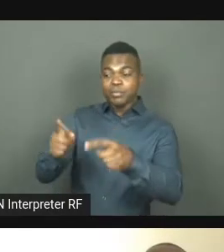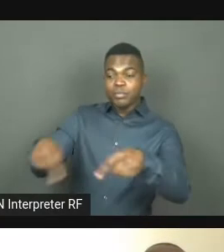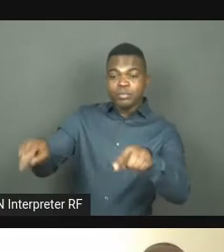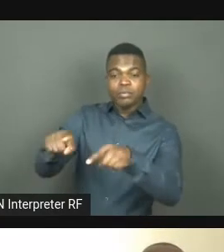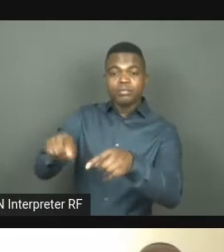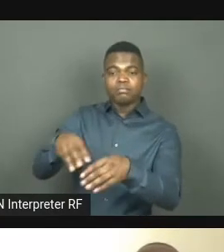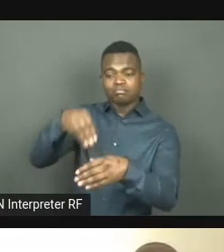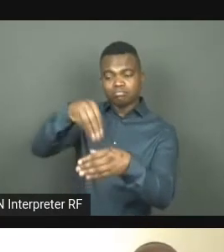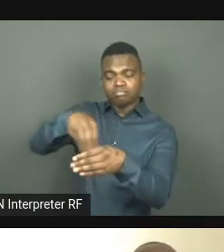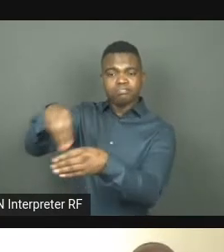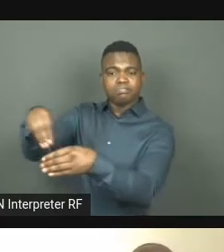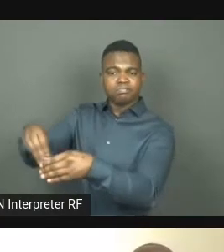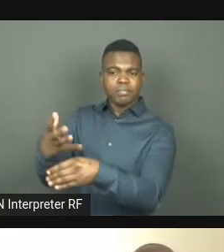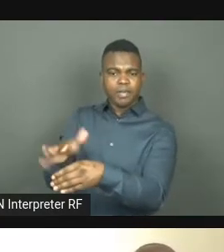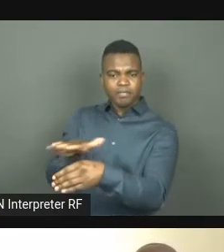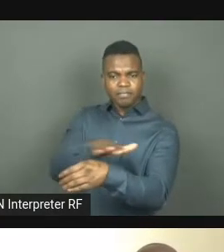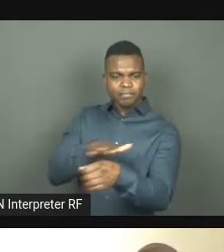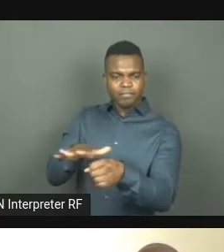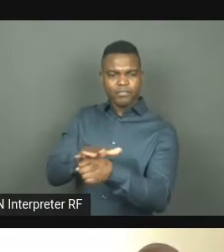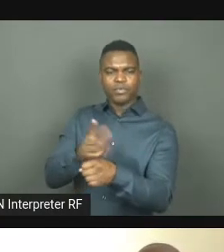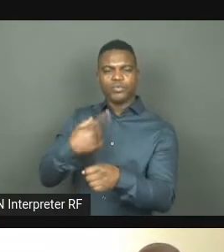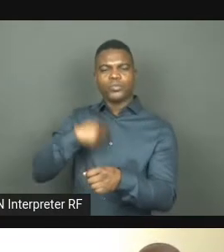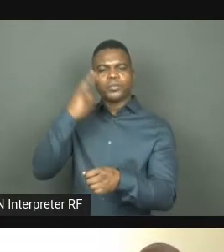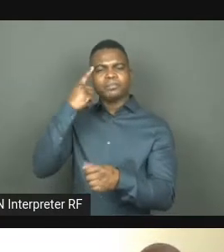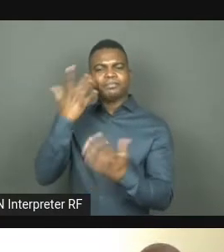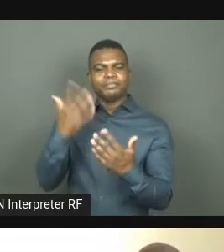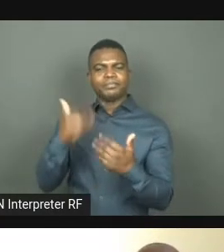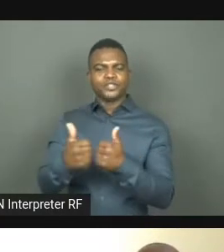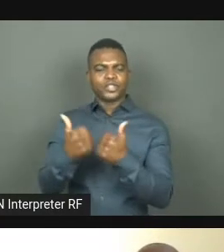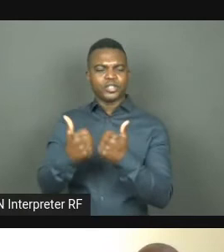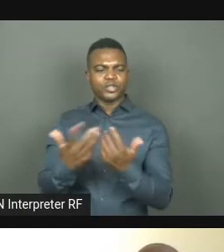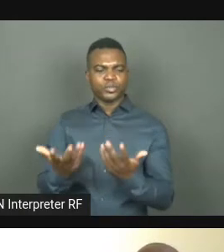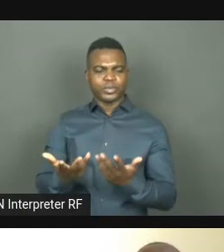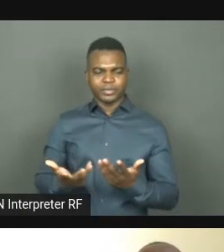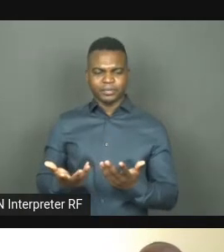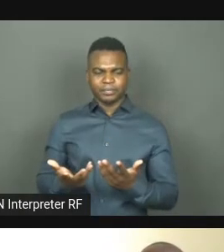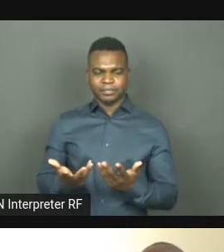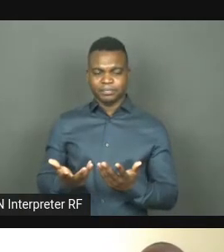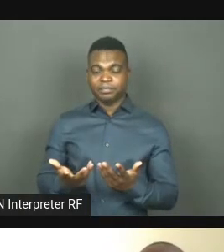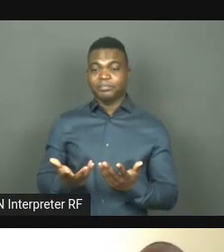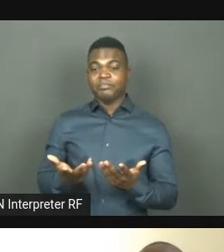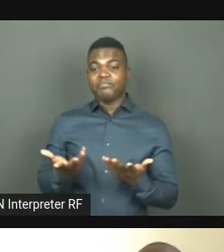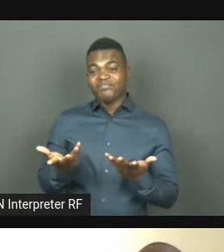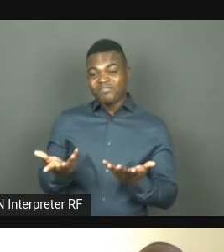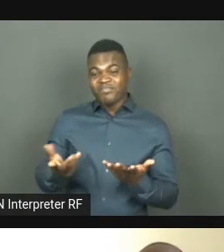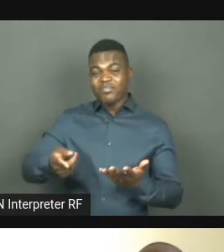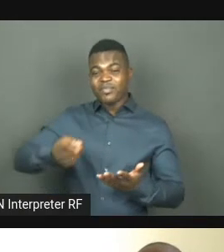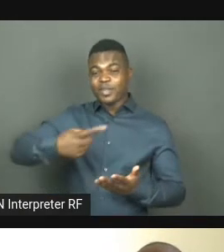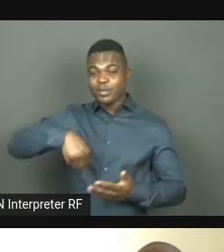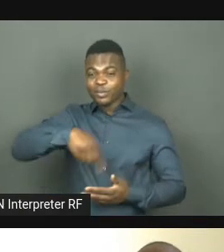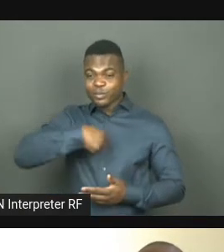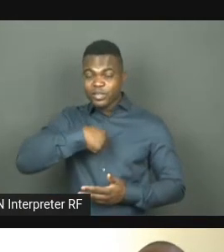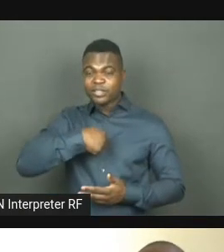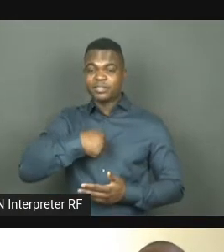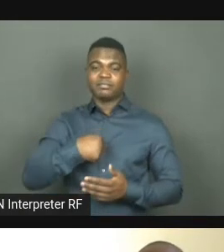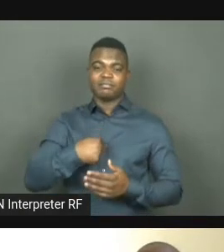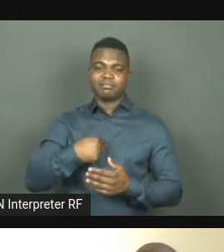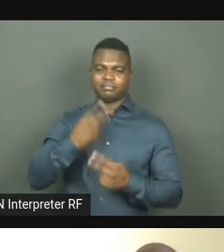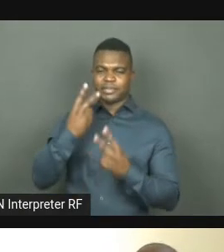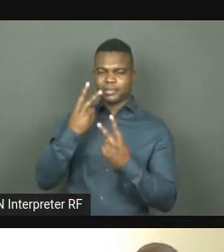Frederick? Yeah, we can learn from one another that perhaps nothing about us without it is indeed a